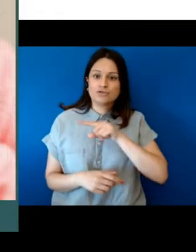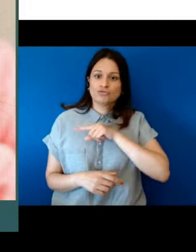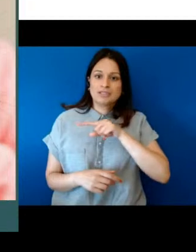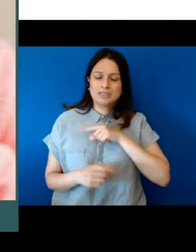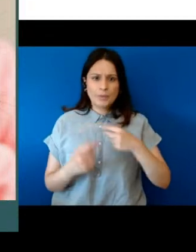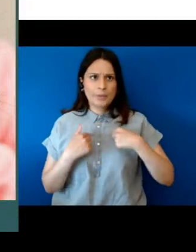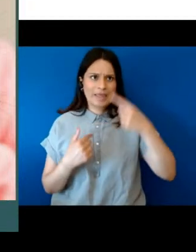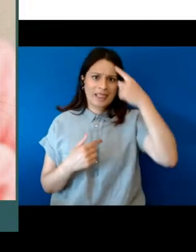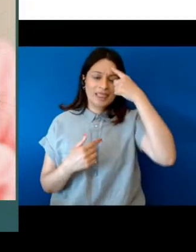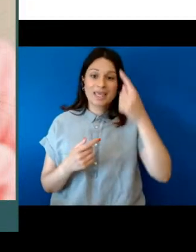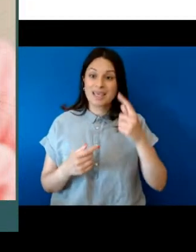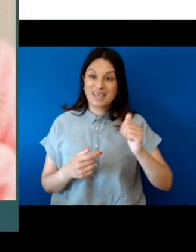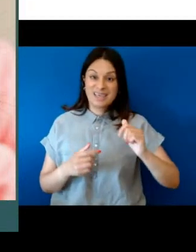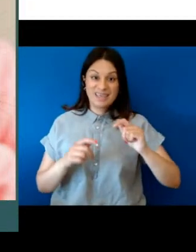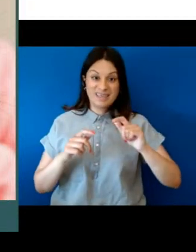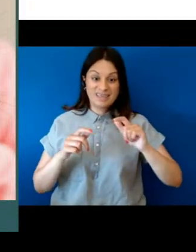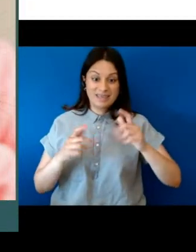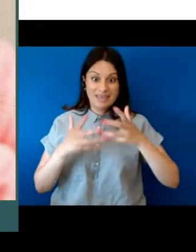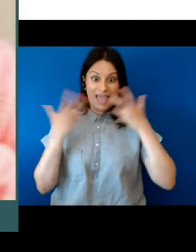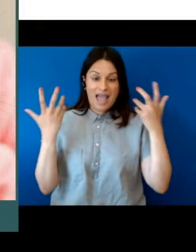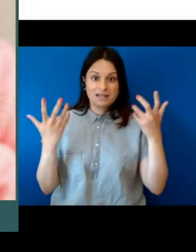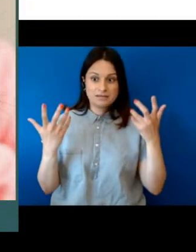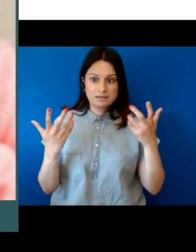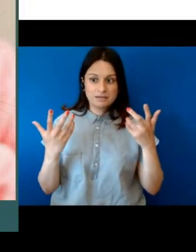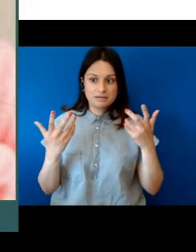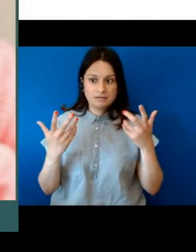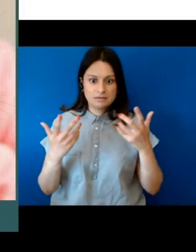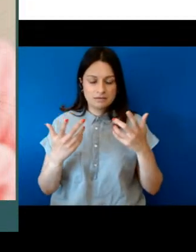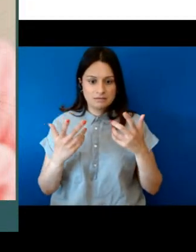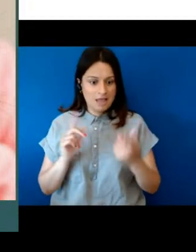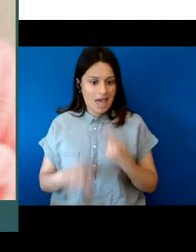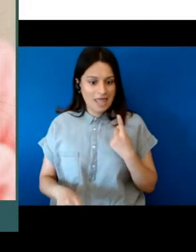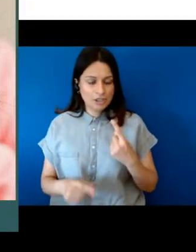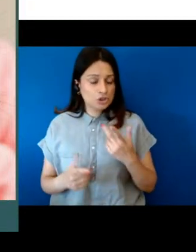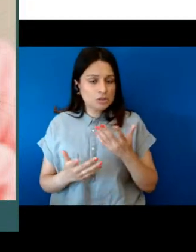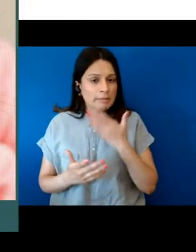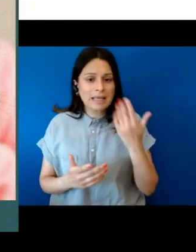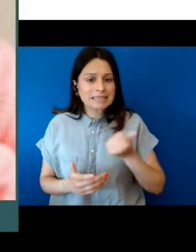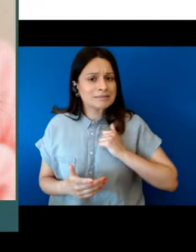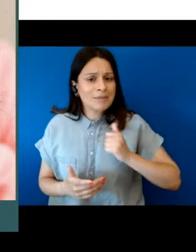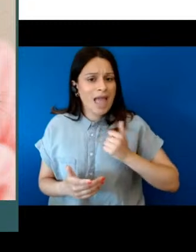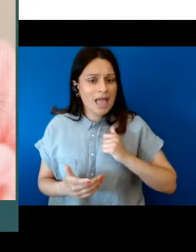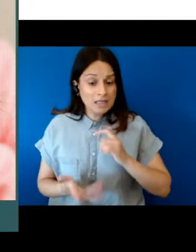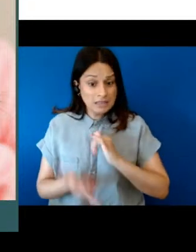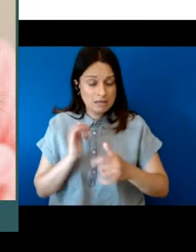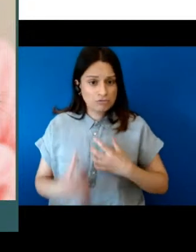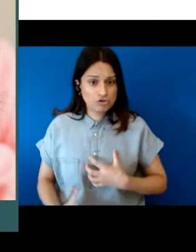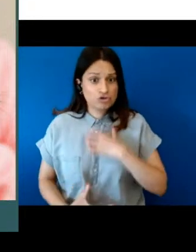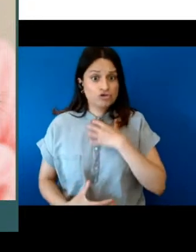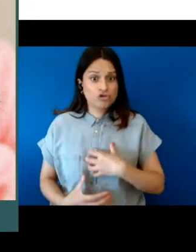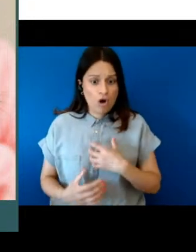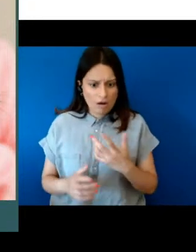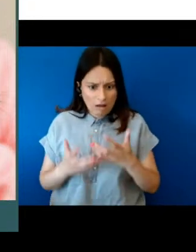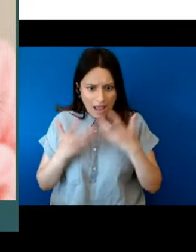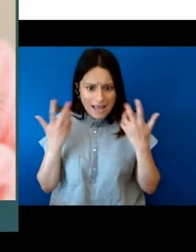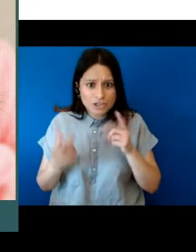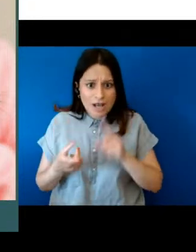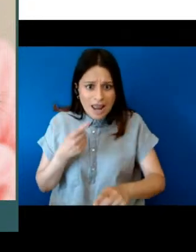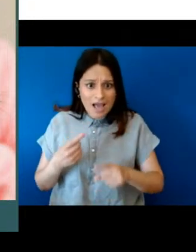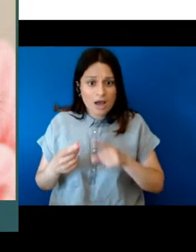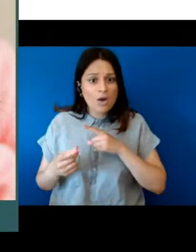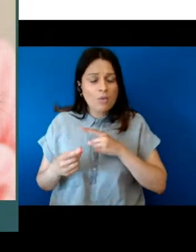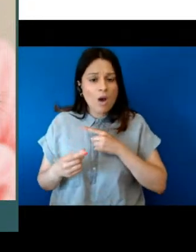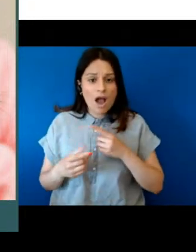follow. So it can become quite a surprise. And because you have this period of